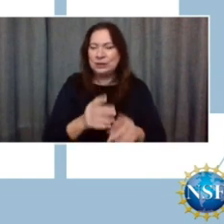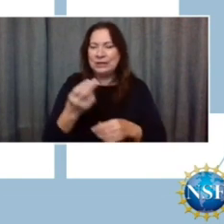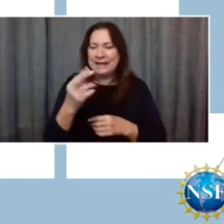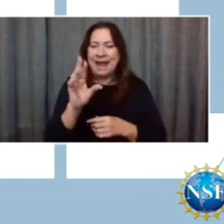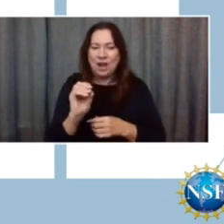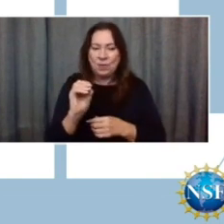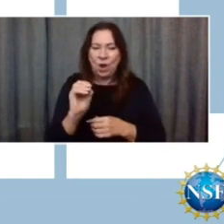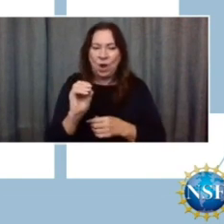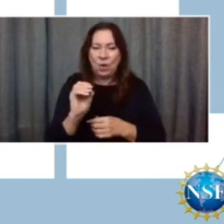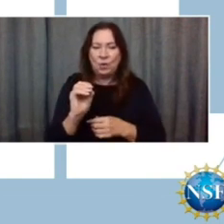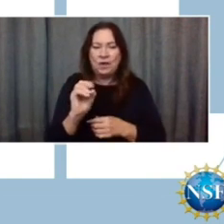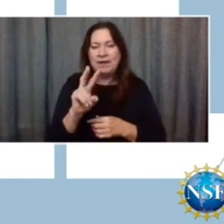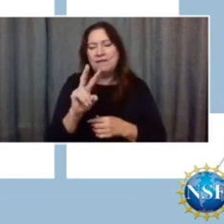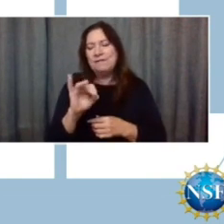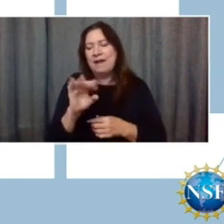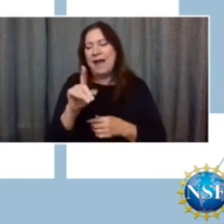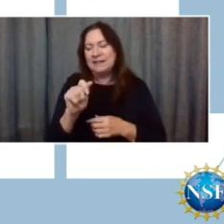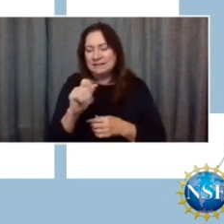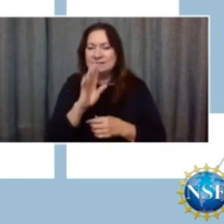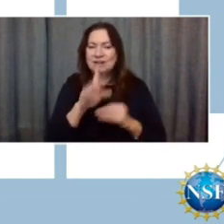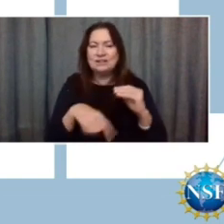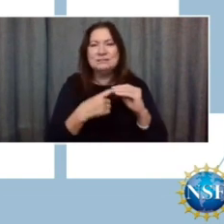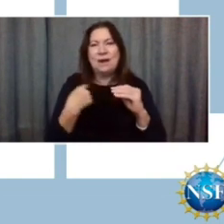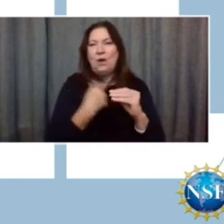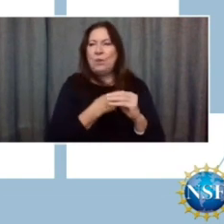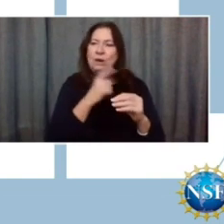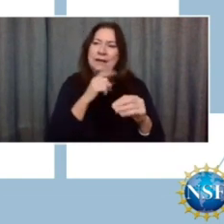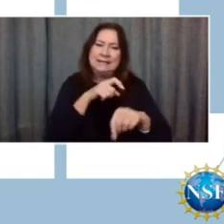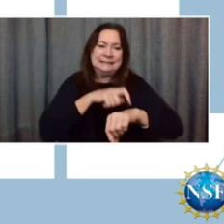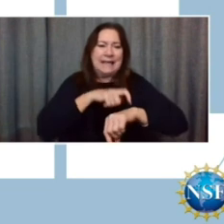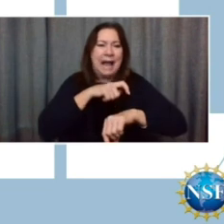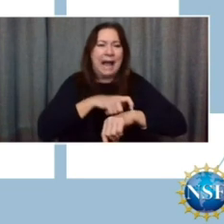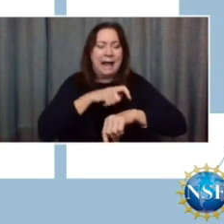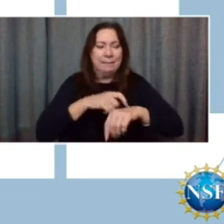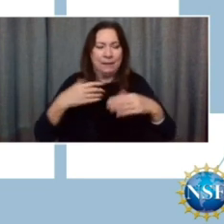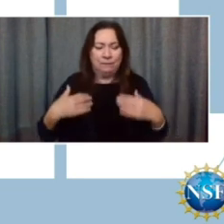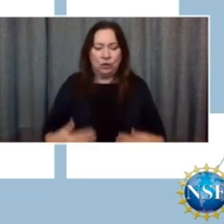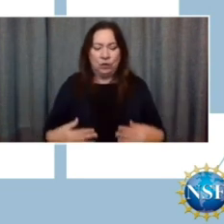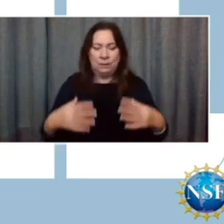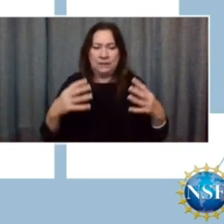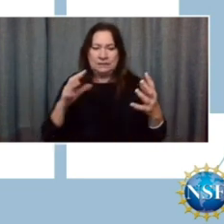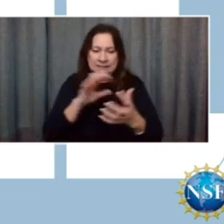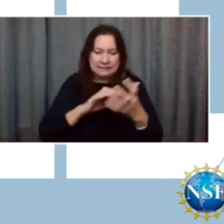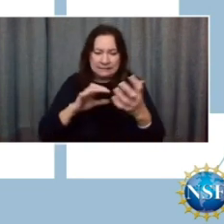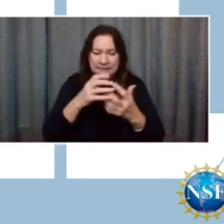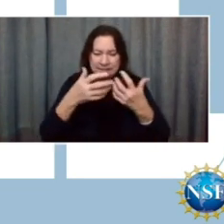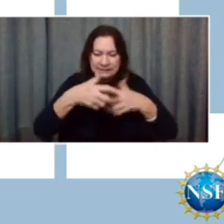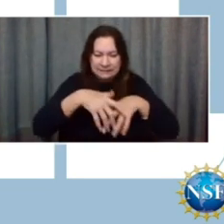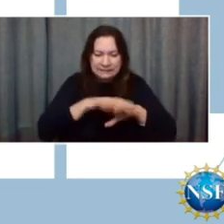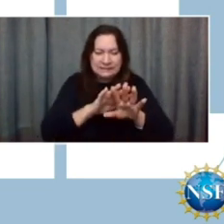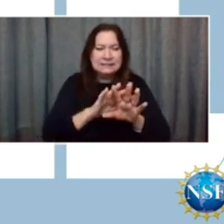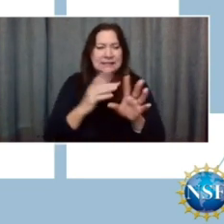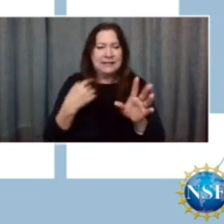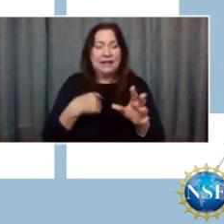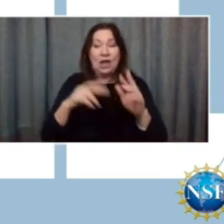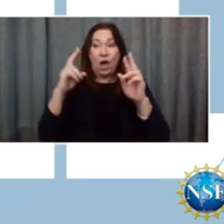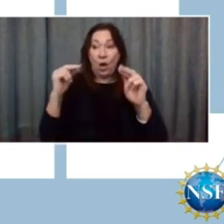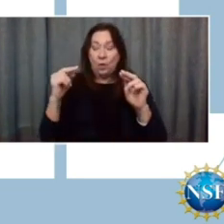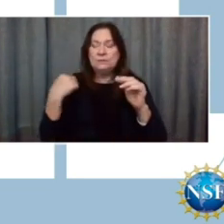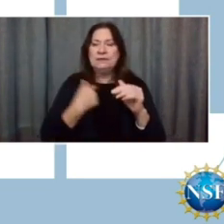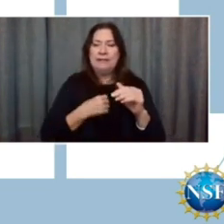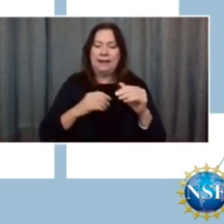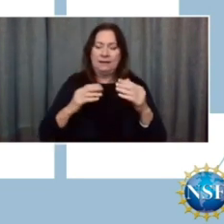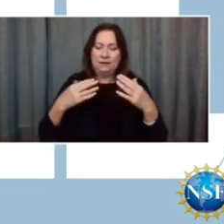Vine Deloria, who talked about that we're in a time of human maturation, or at least he hoped we were, that human